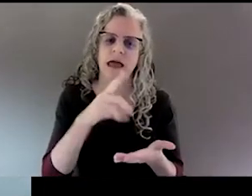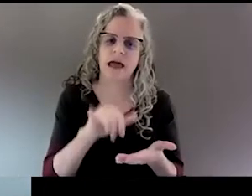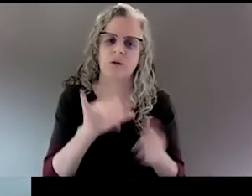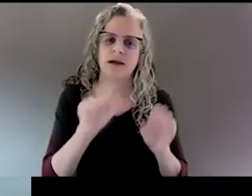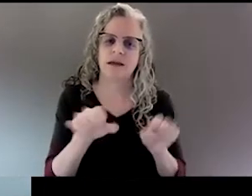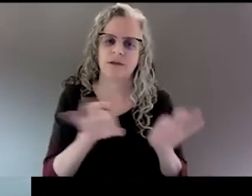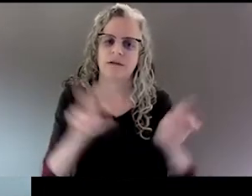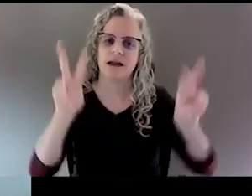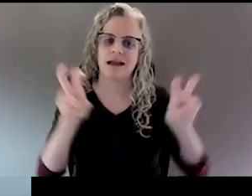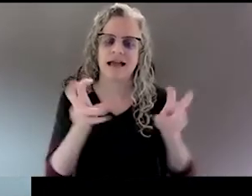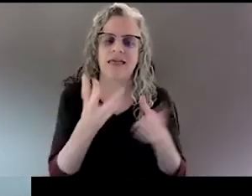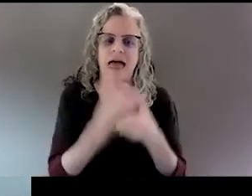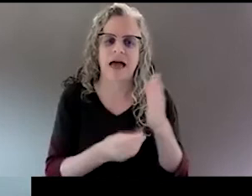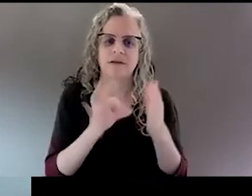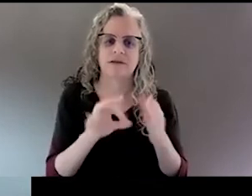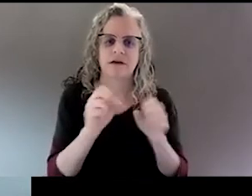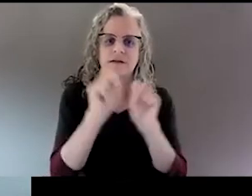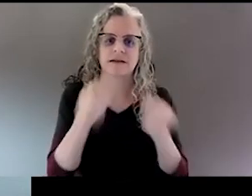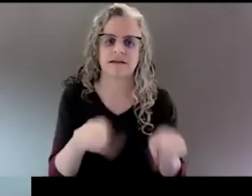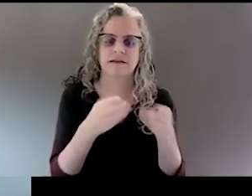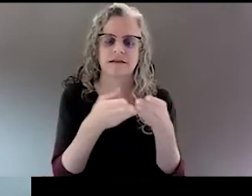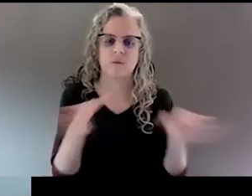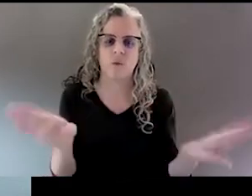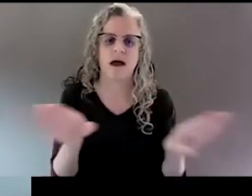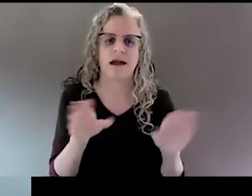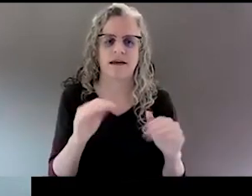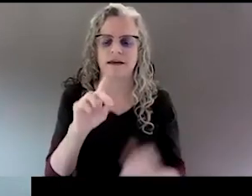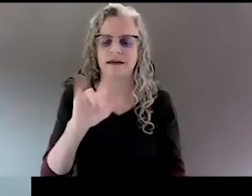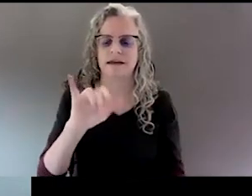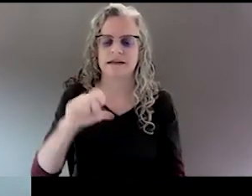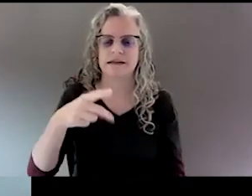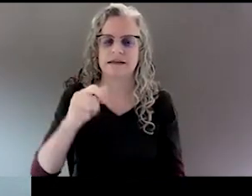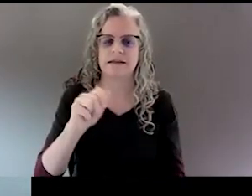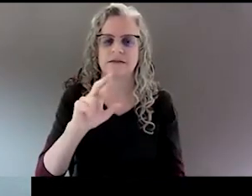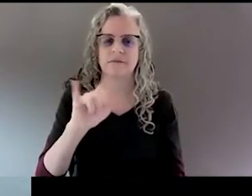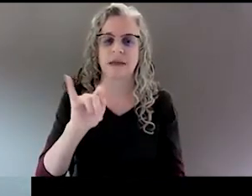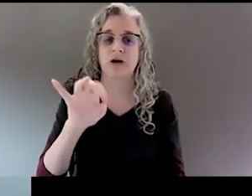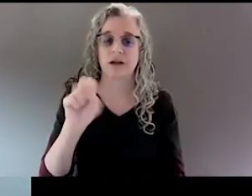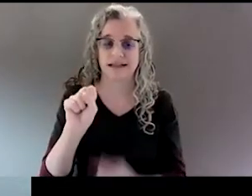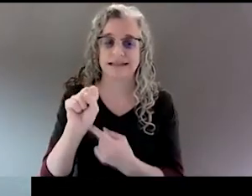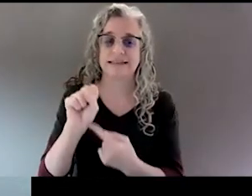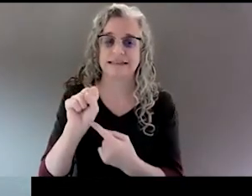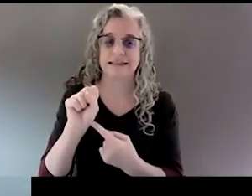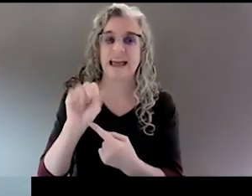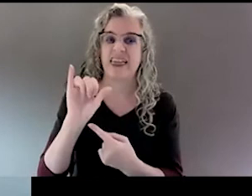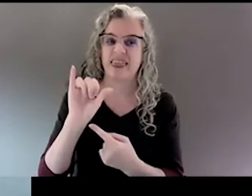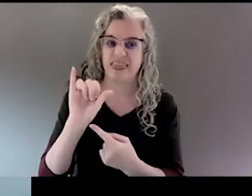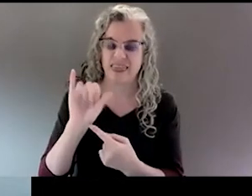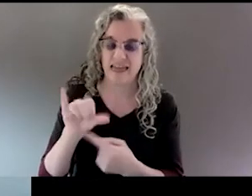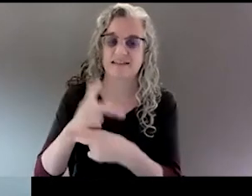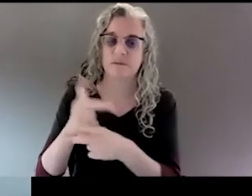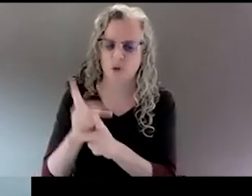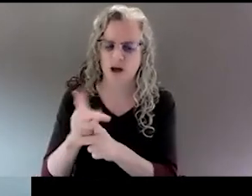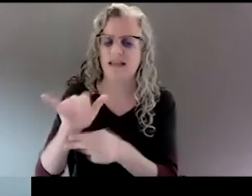systematic disparities. Because I think disparities are the product of